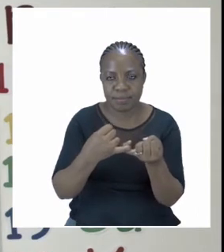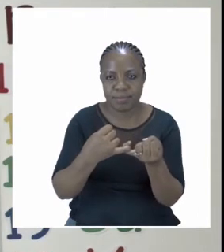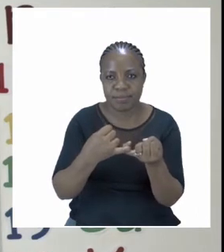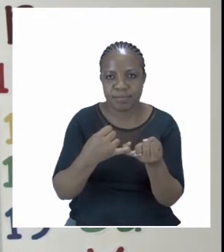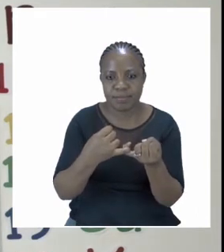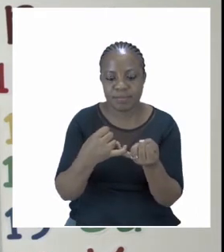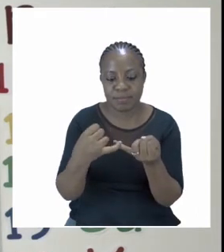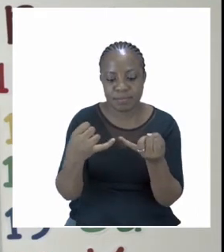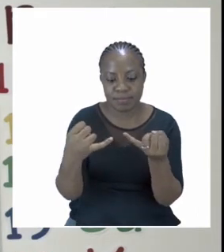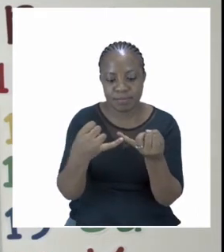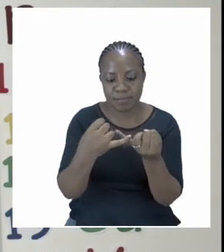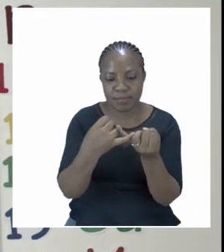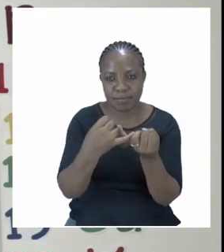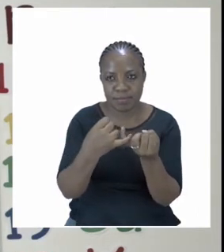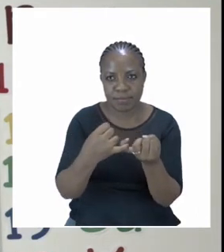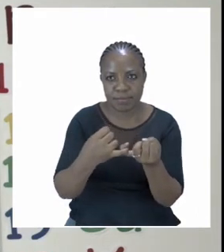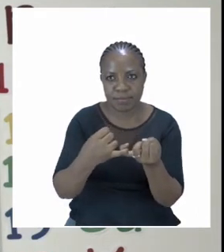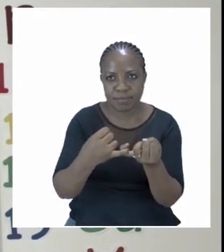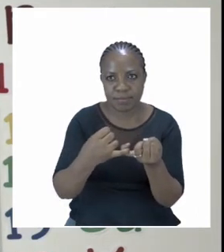Cousin.